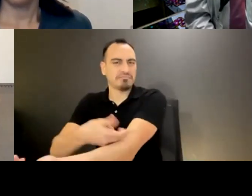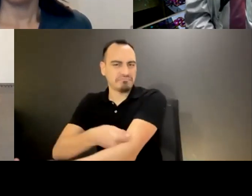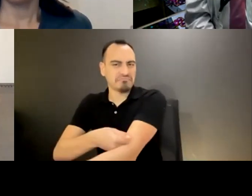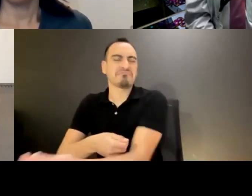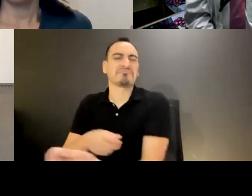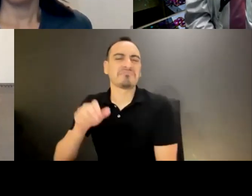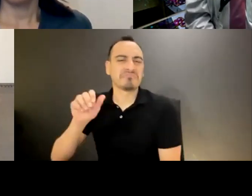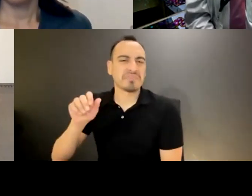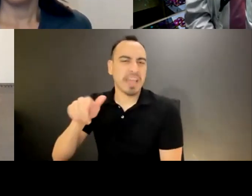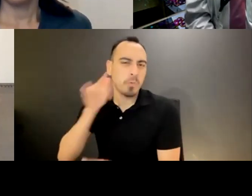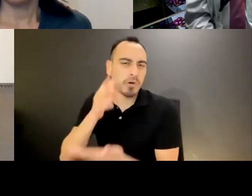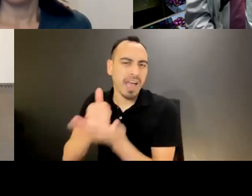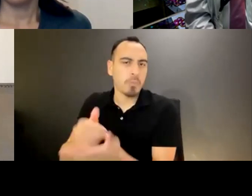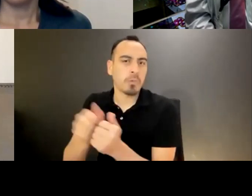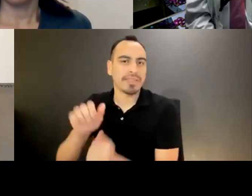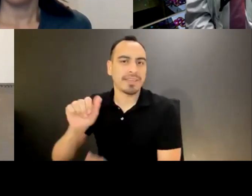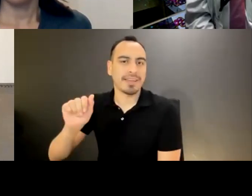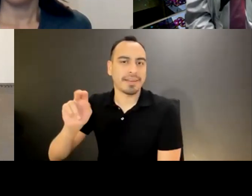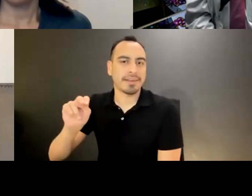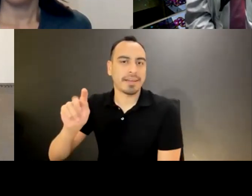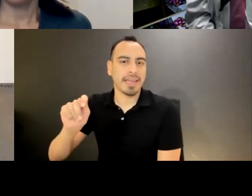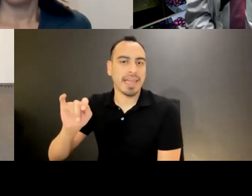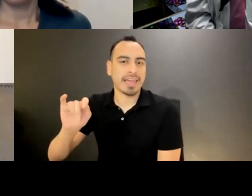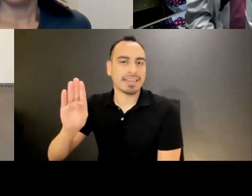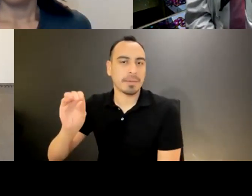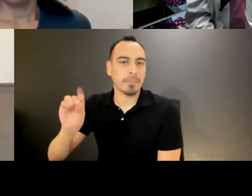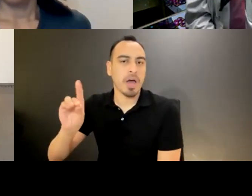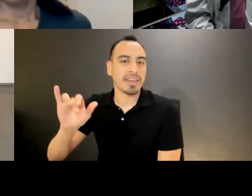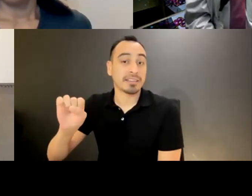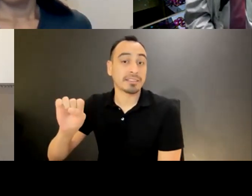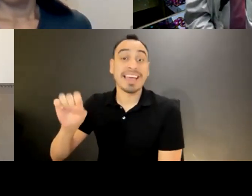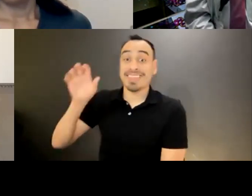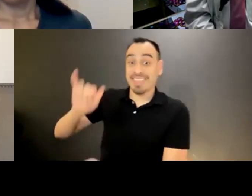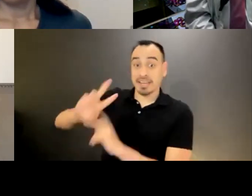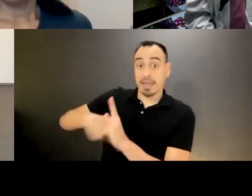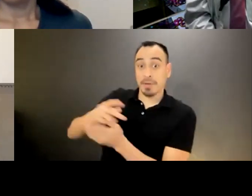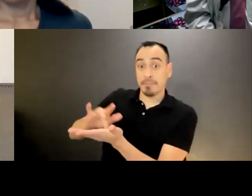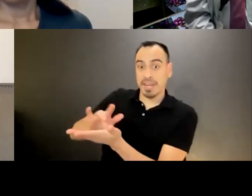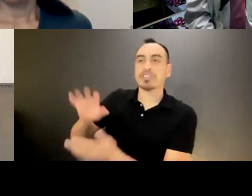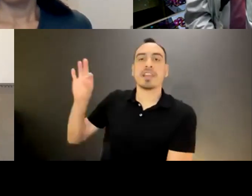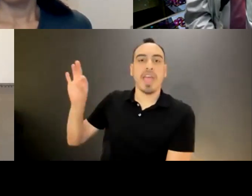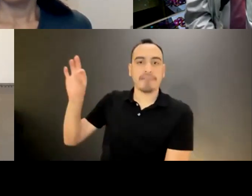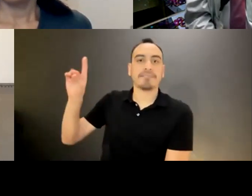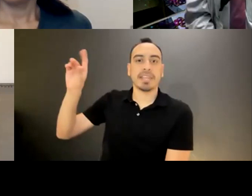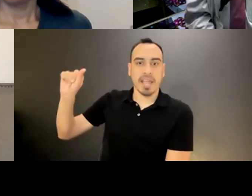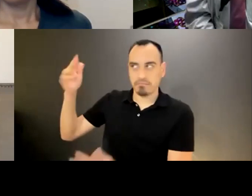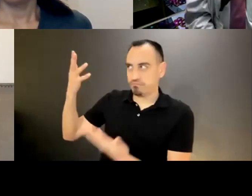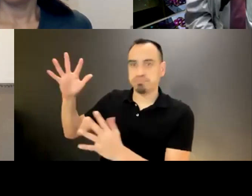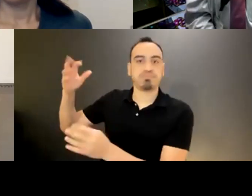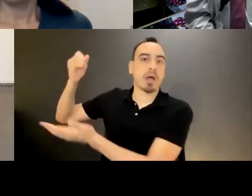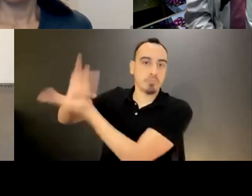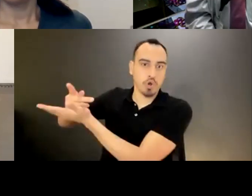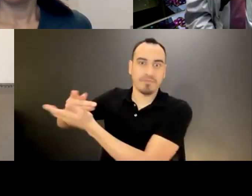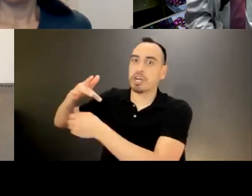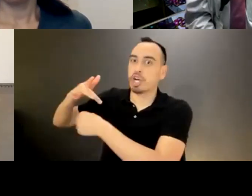been given emergency use authorization through the FDA. And those are available. I think there's been some